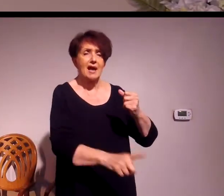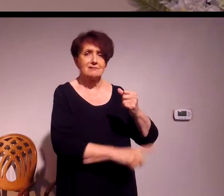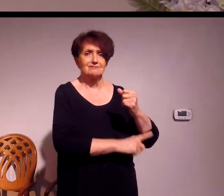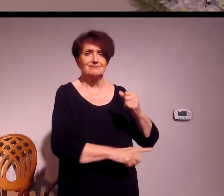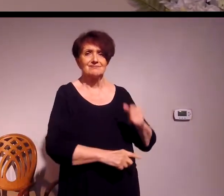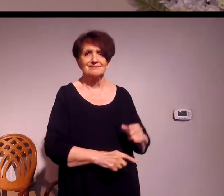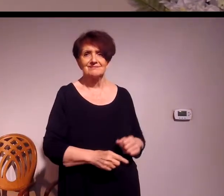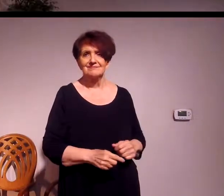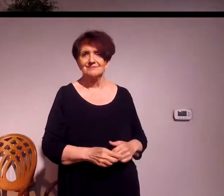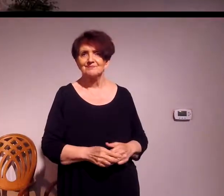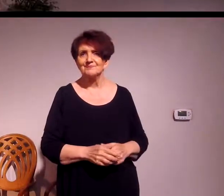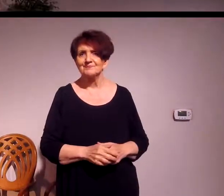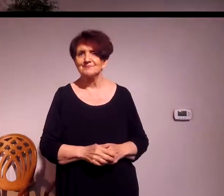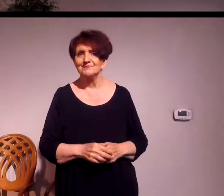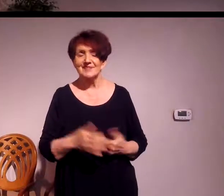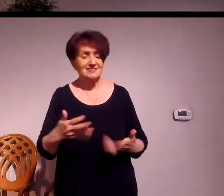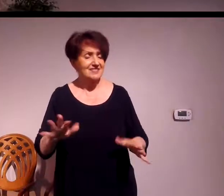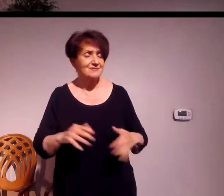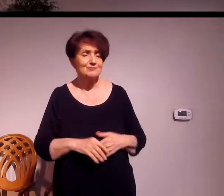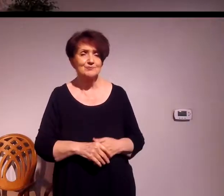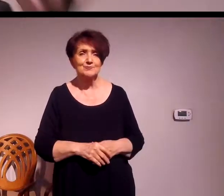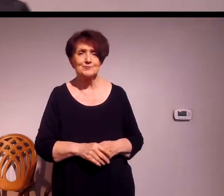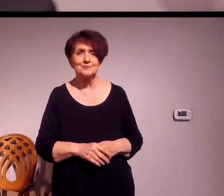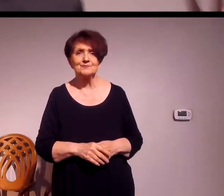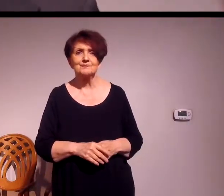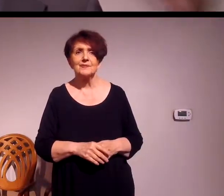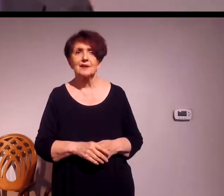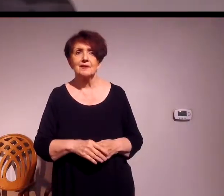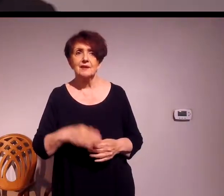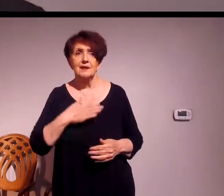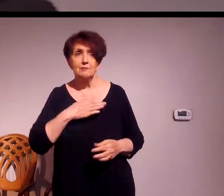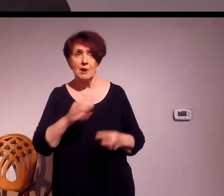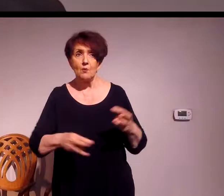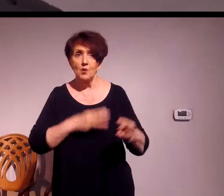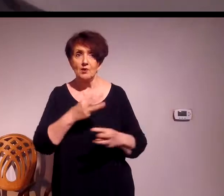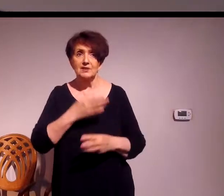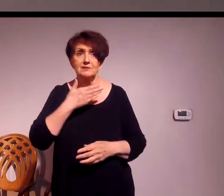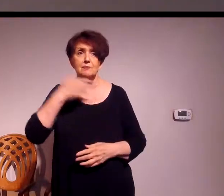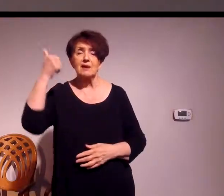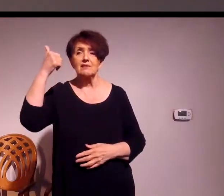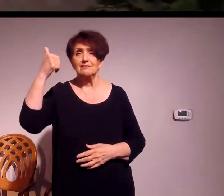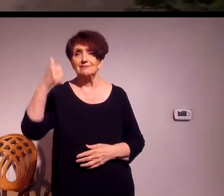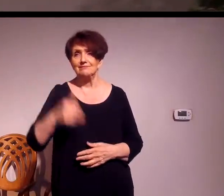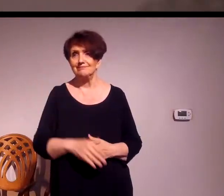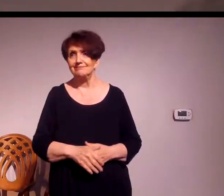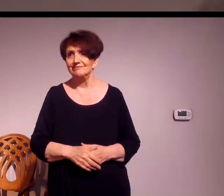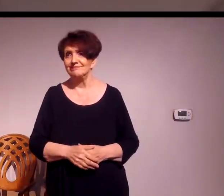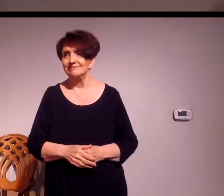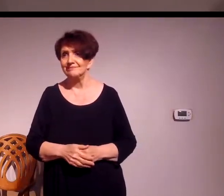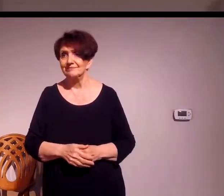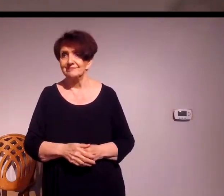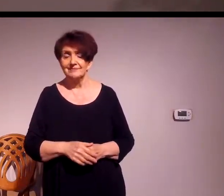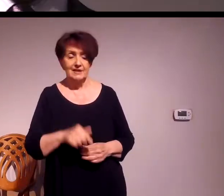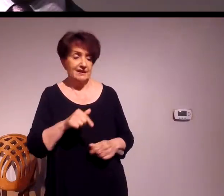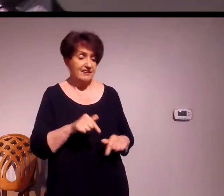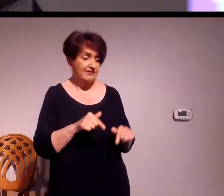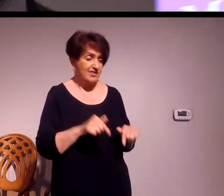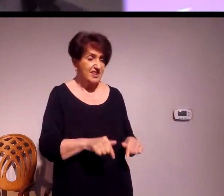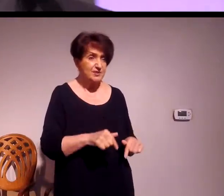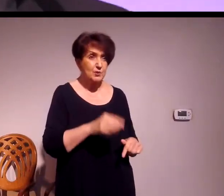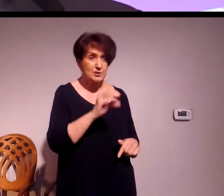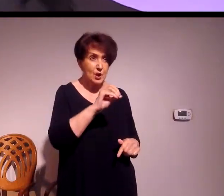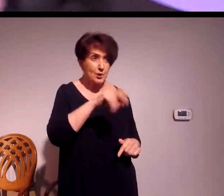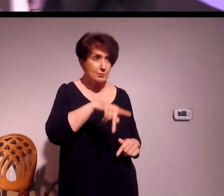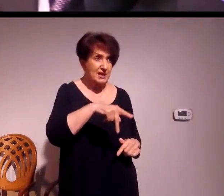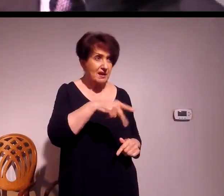Okay? That's all. You know, and my world is better. Now, if this was Oprah or Wendy or one of